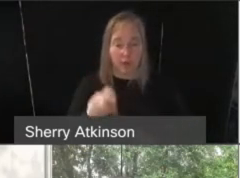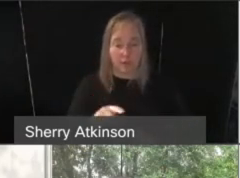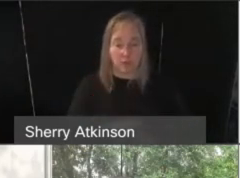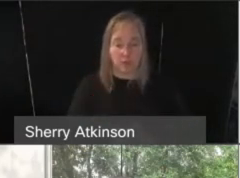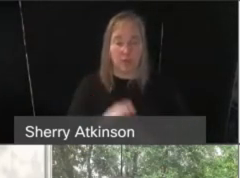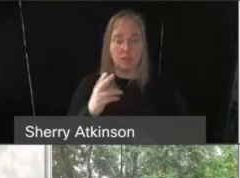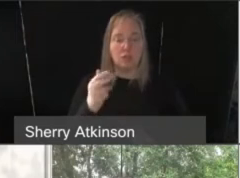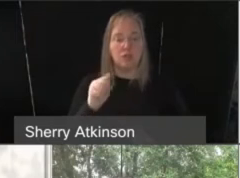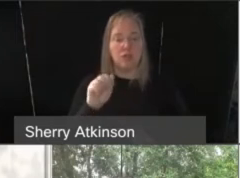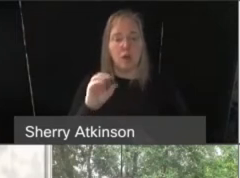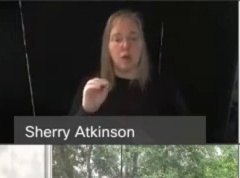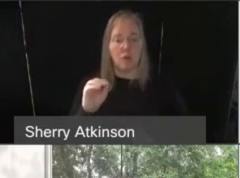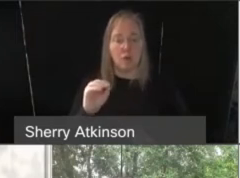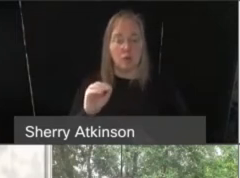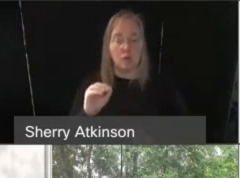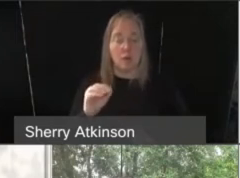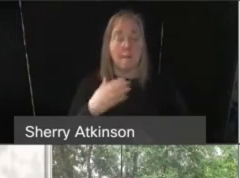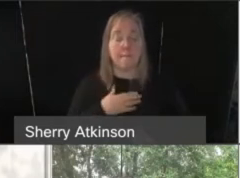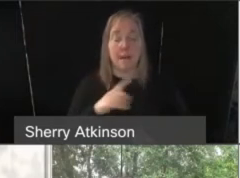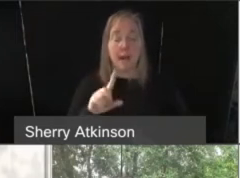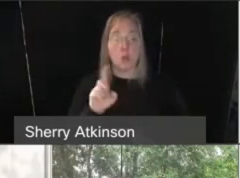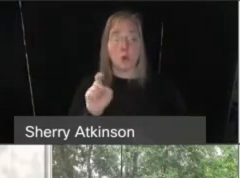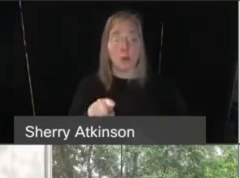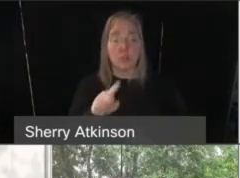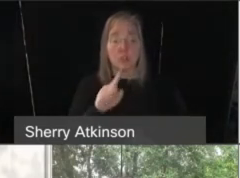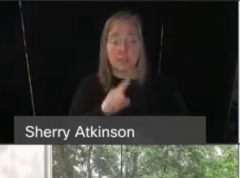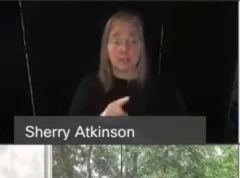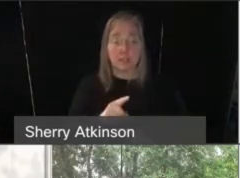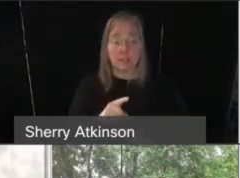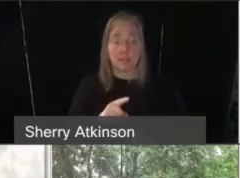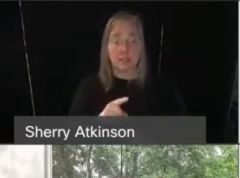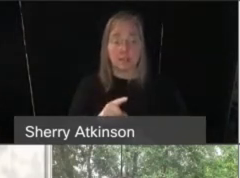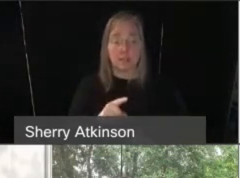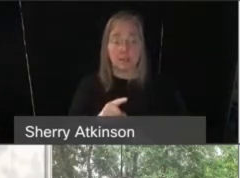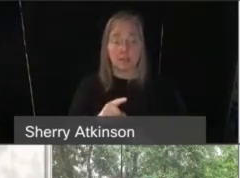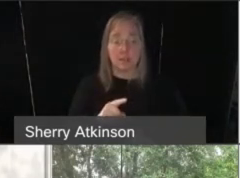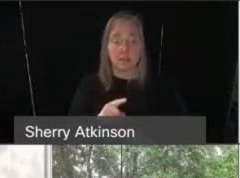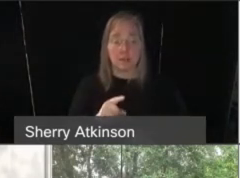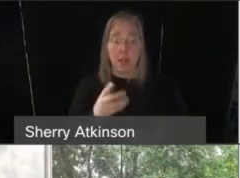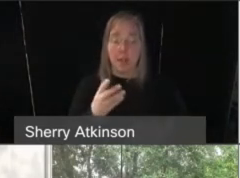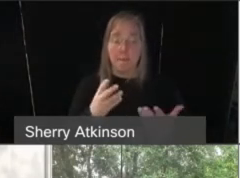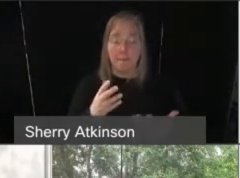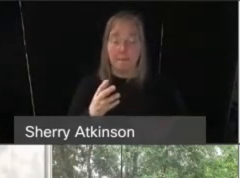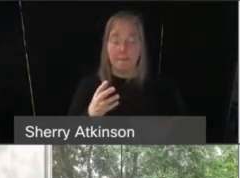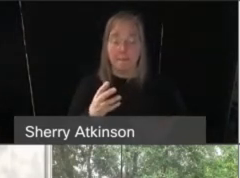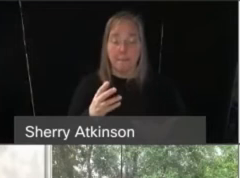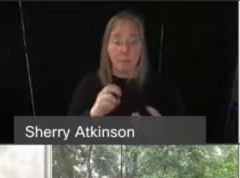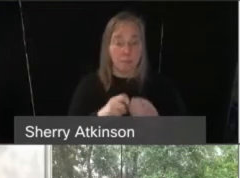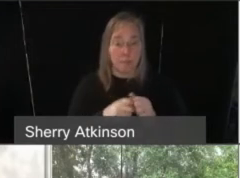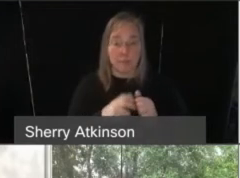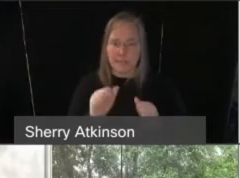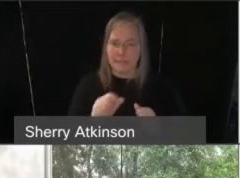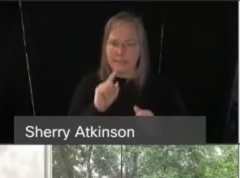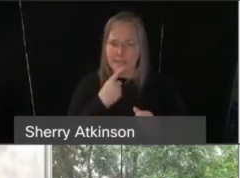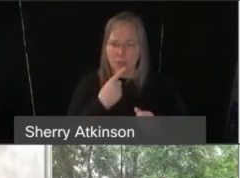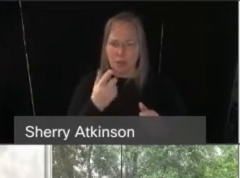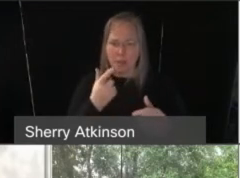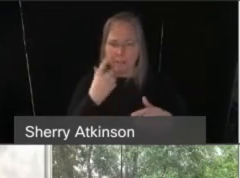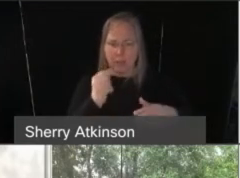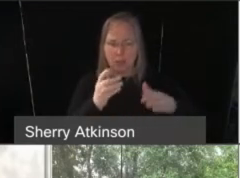So, Chris, my question is, I see the problem can be very serious. There's so many underlying pipes